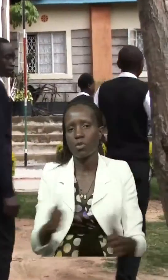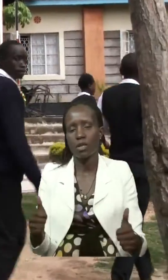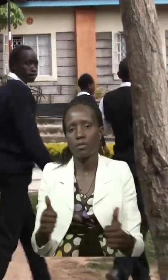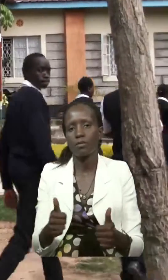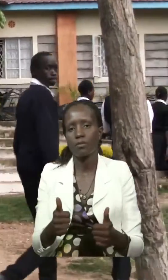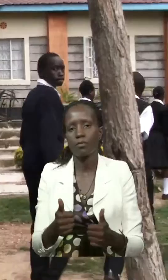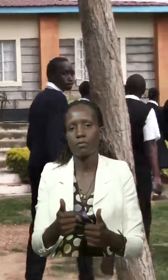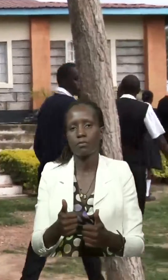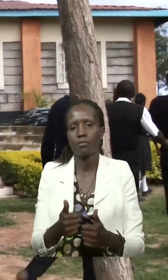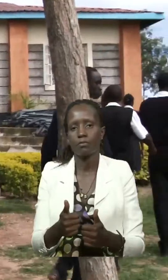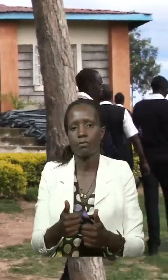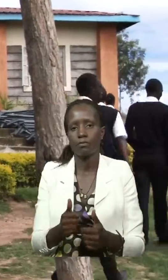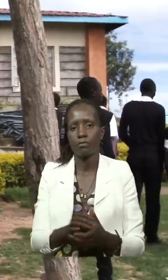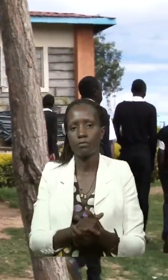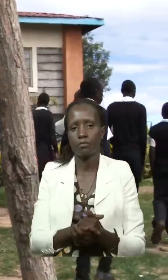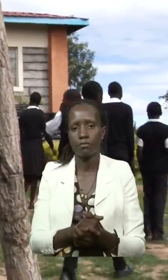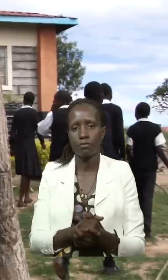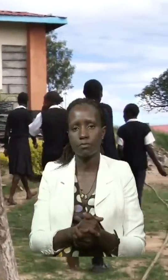well.